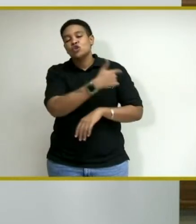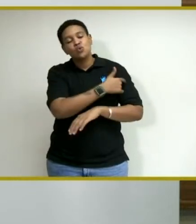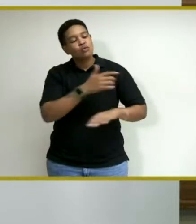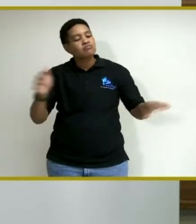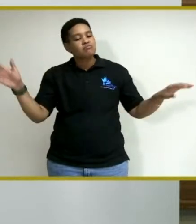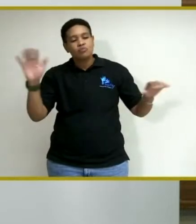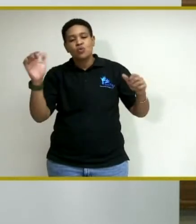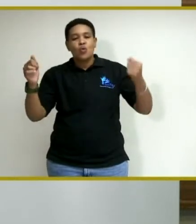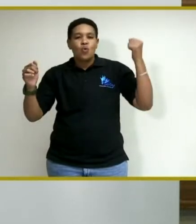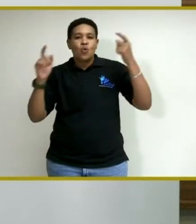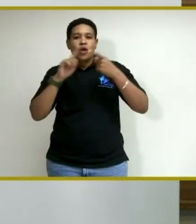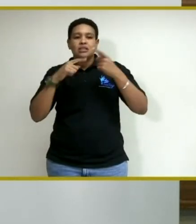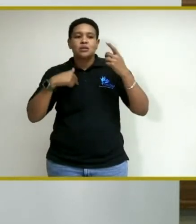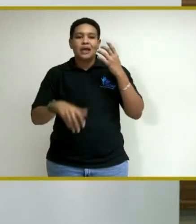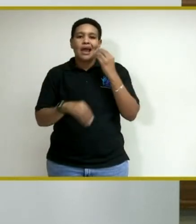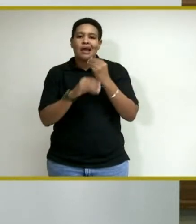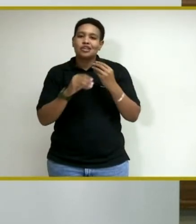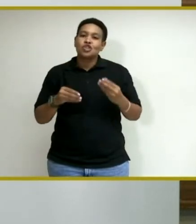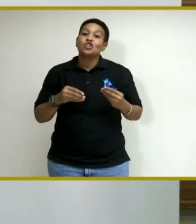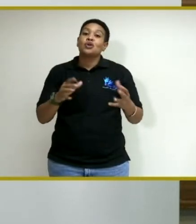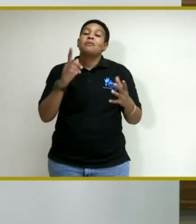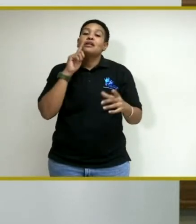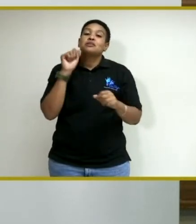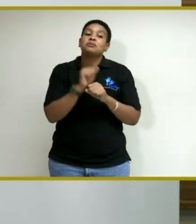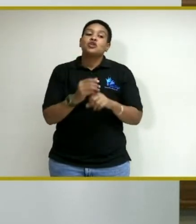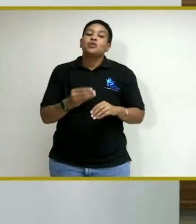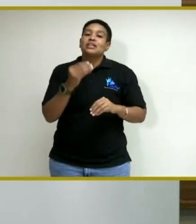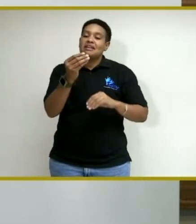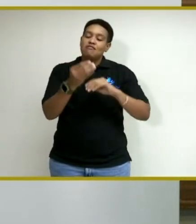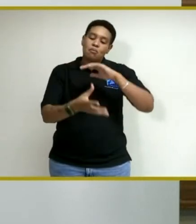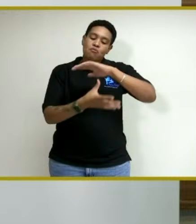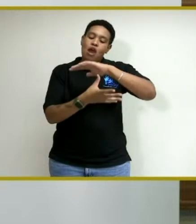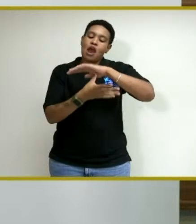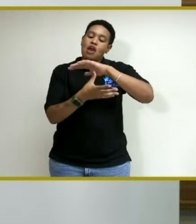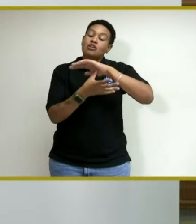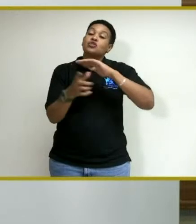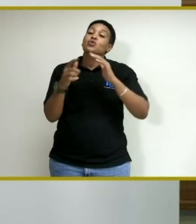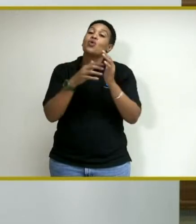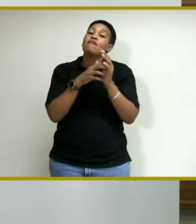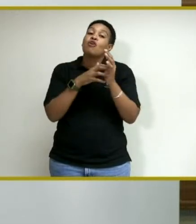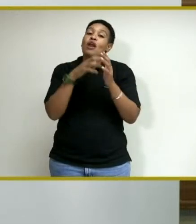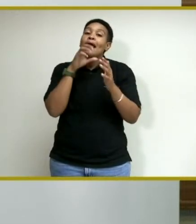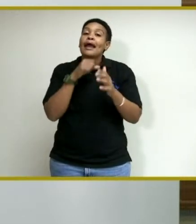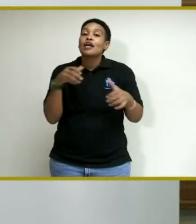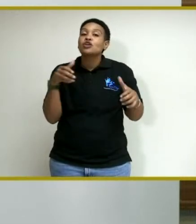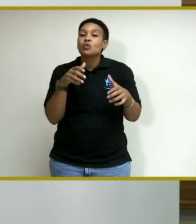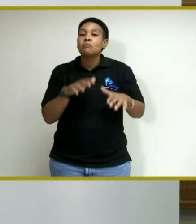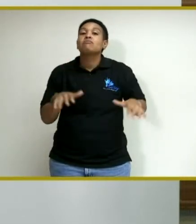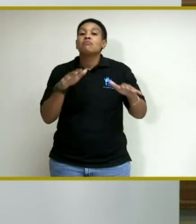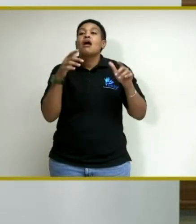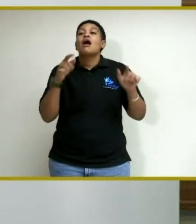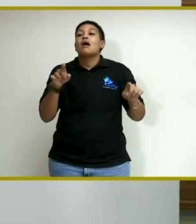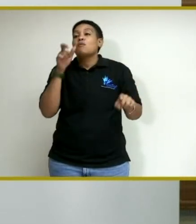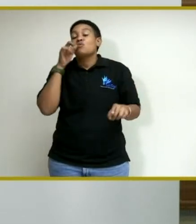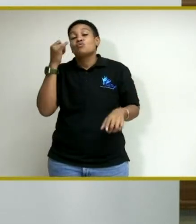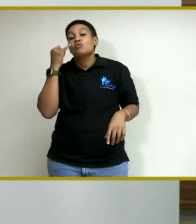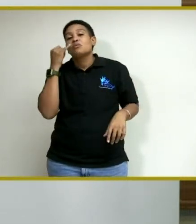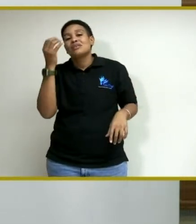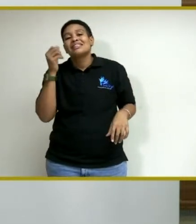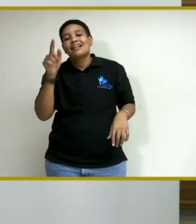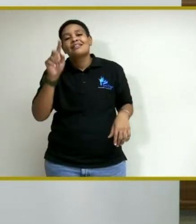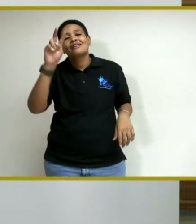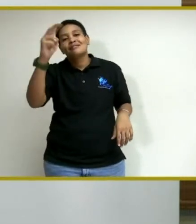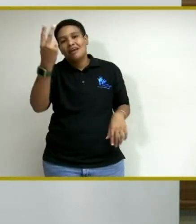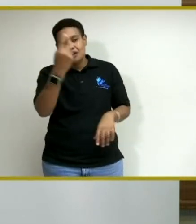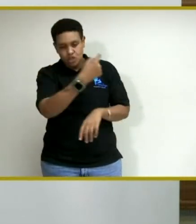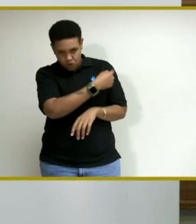until we get additional supplies in order to give priority to the vulnerable age cohort who are due their second